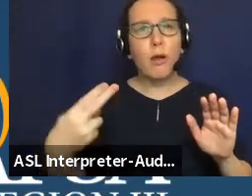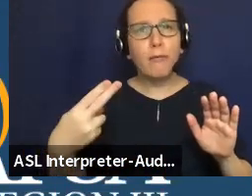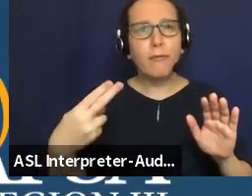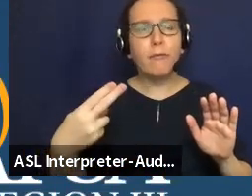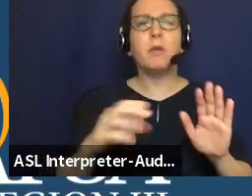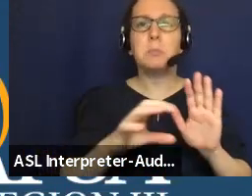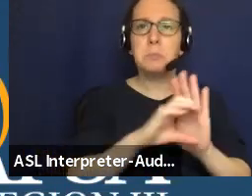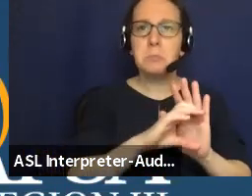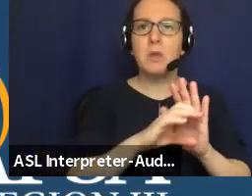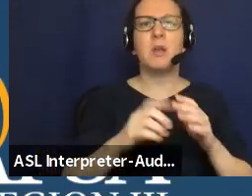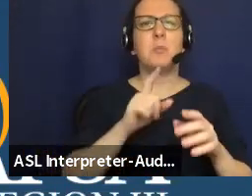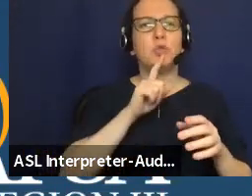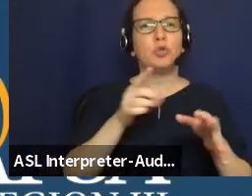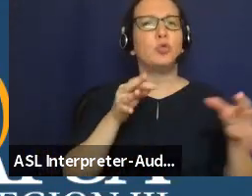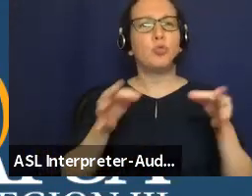them.